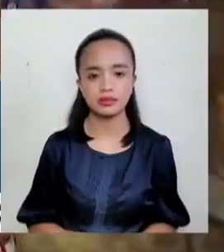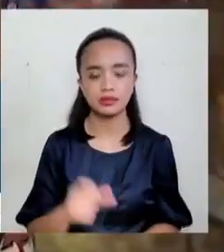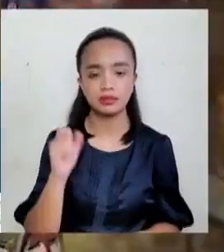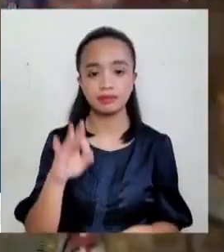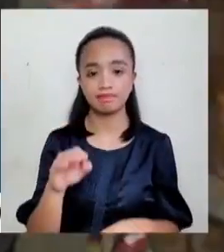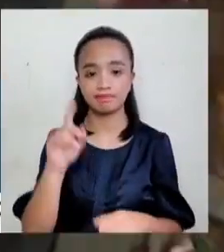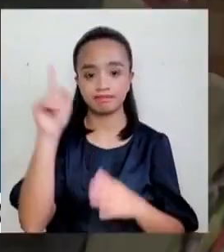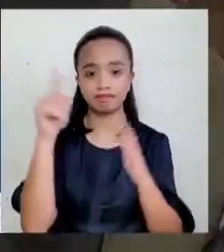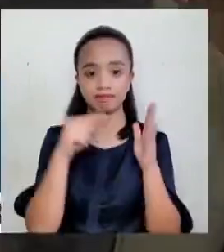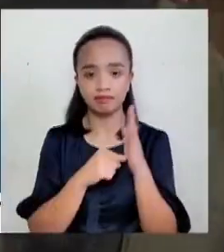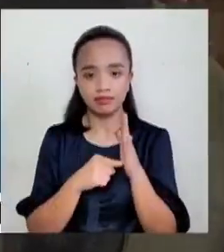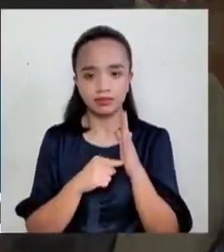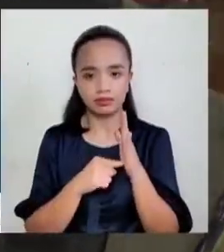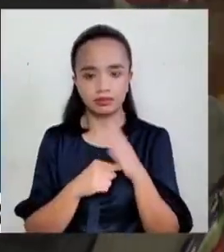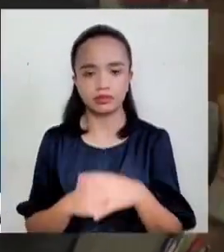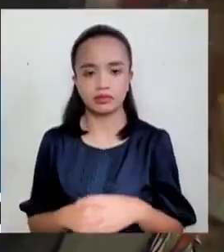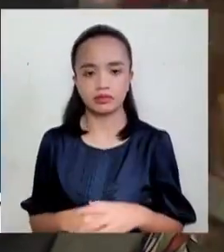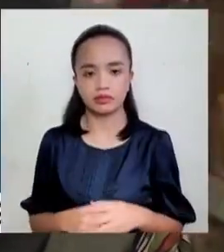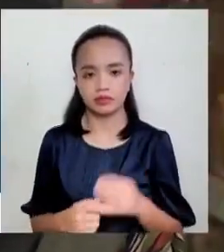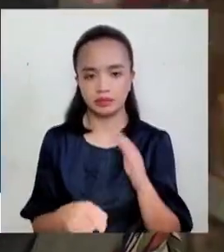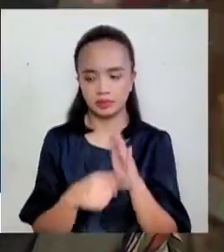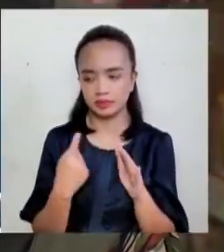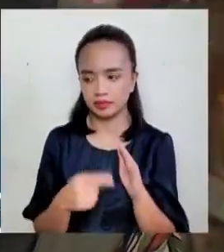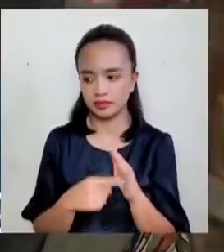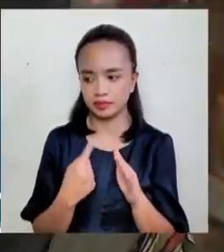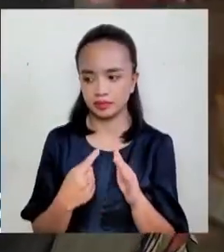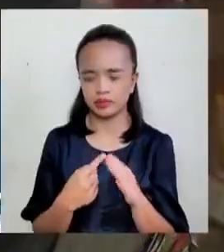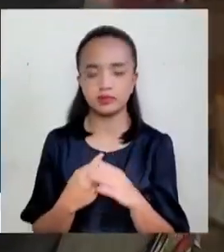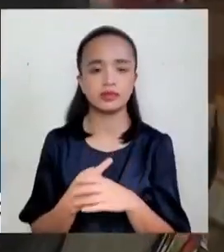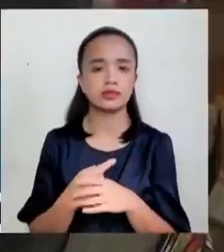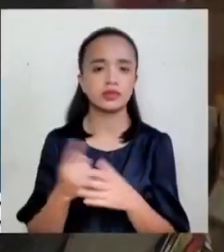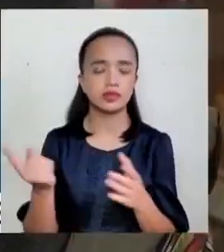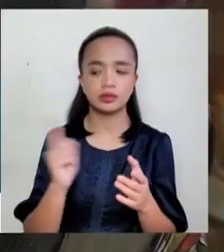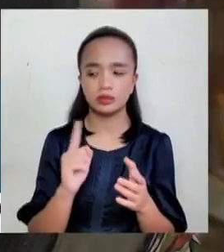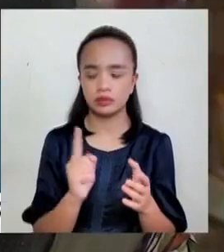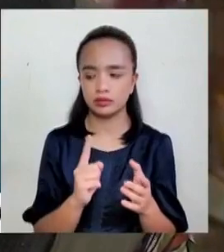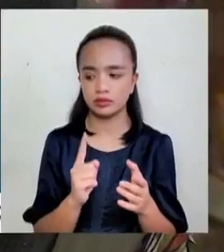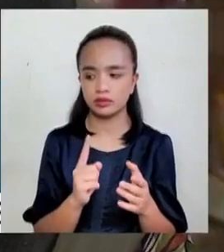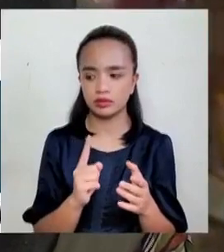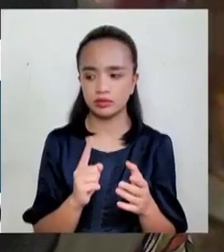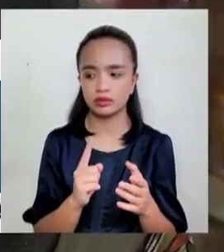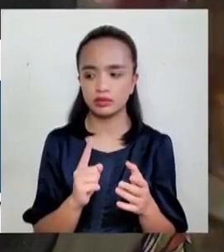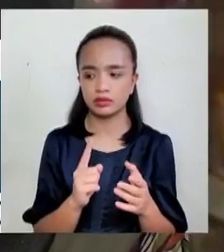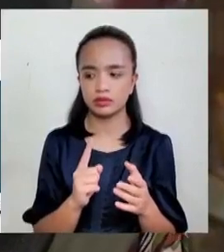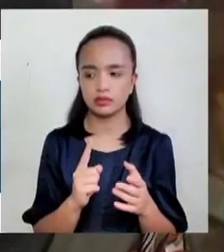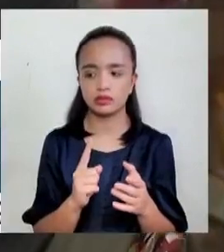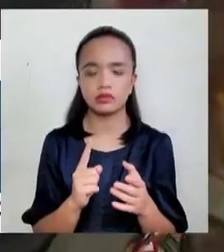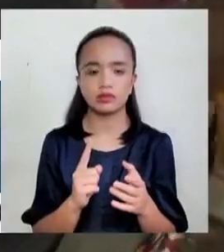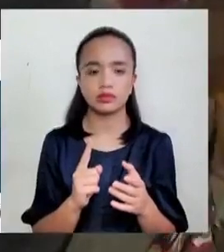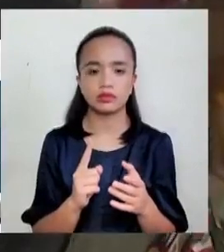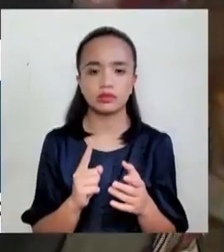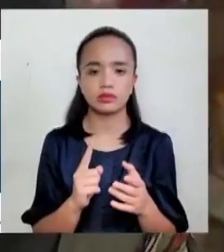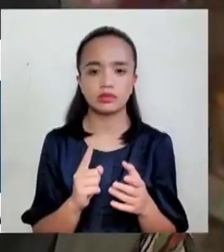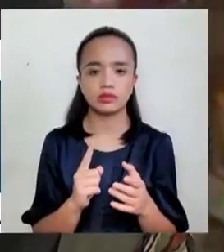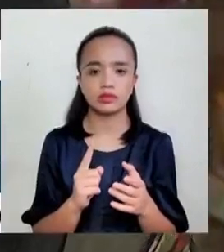1,000. Yung kulay ko minsan, parang blurred siya. Oh, mahalo siya. Yung pera